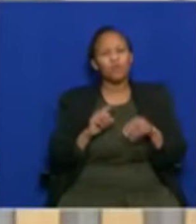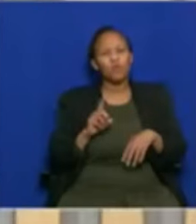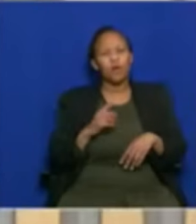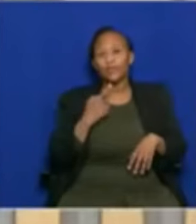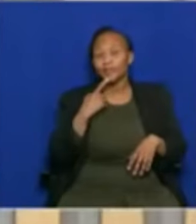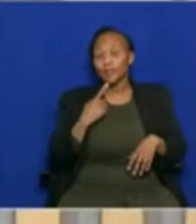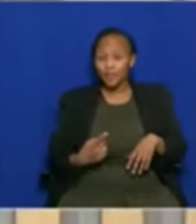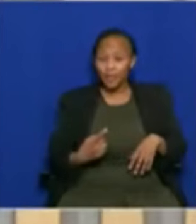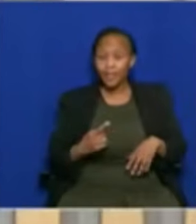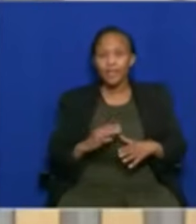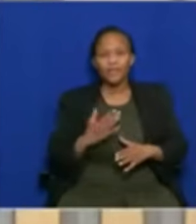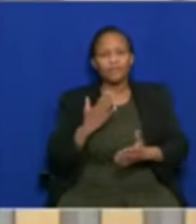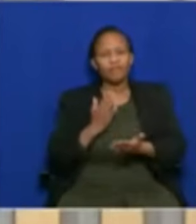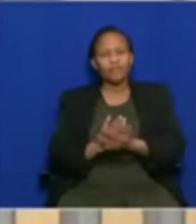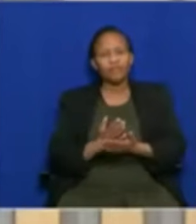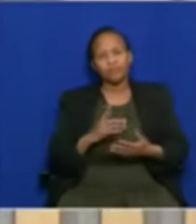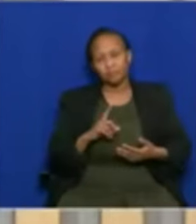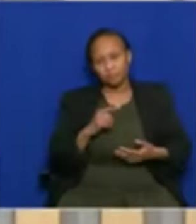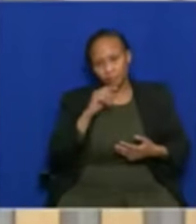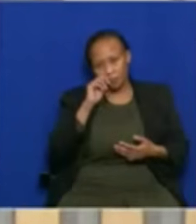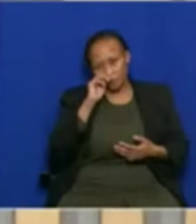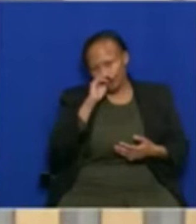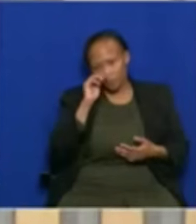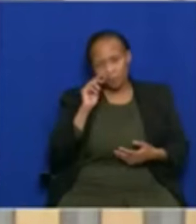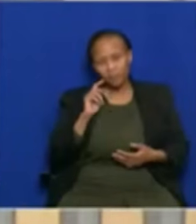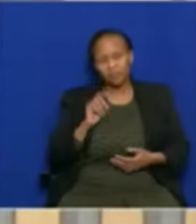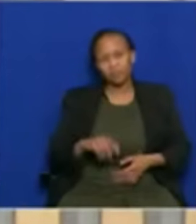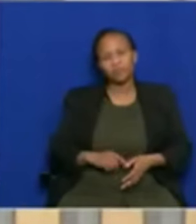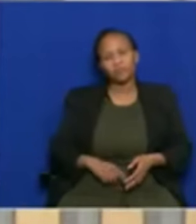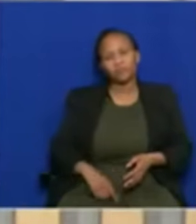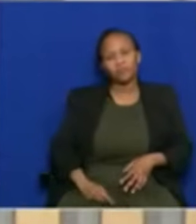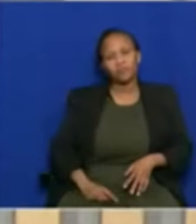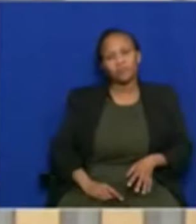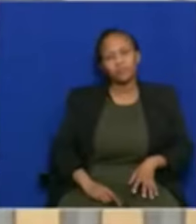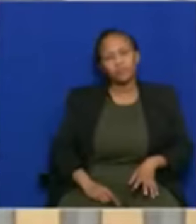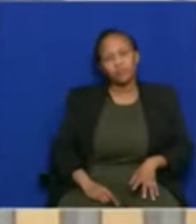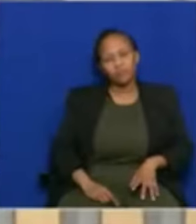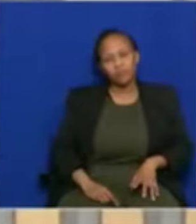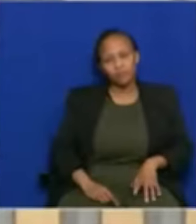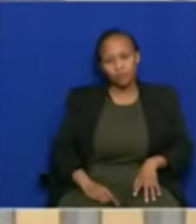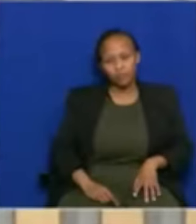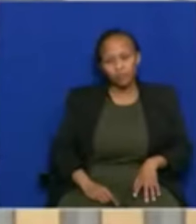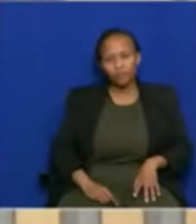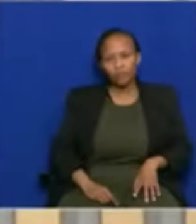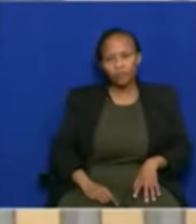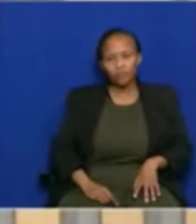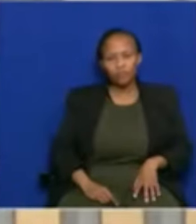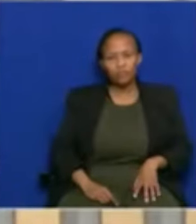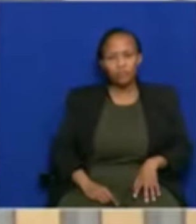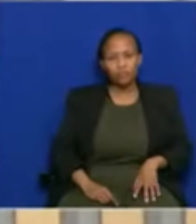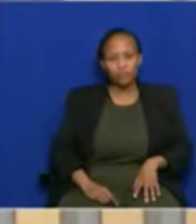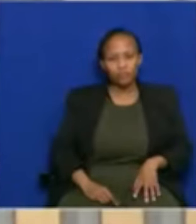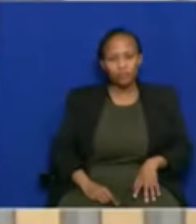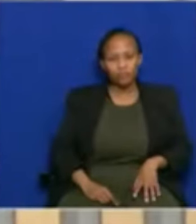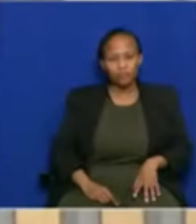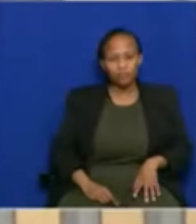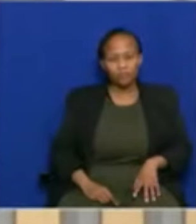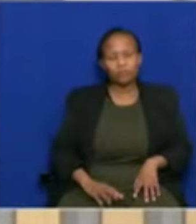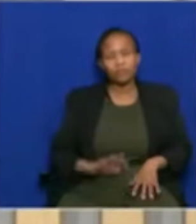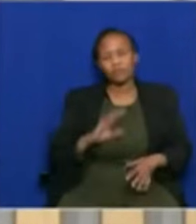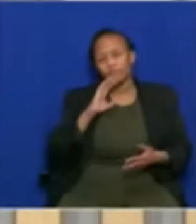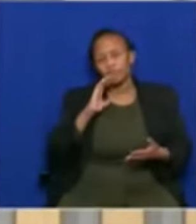But what the content of it, that she confirms that she submitted an online